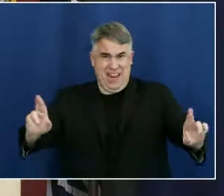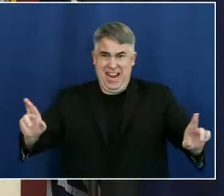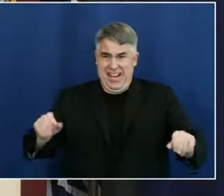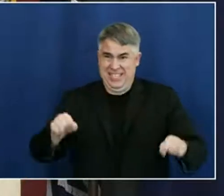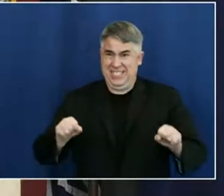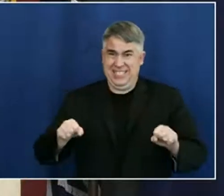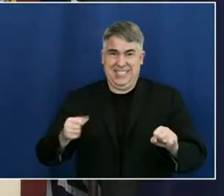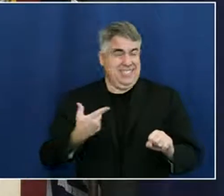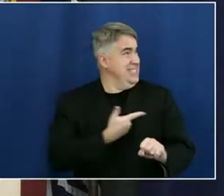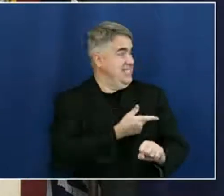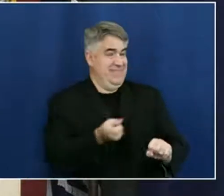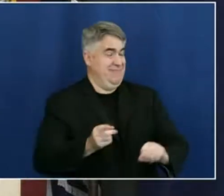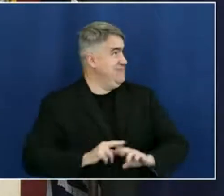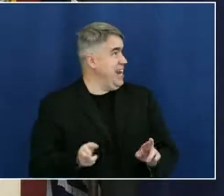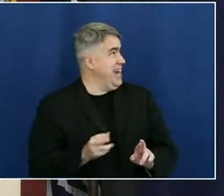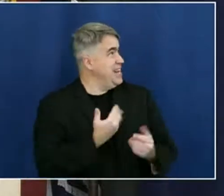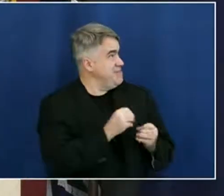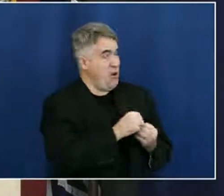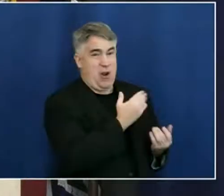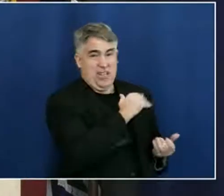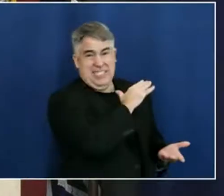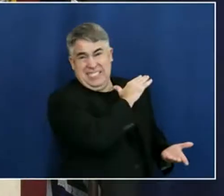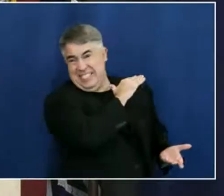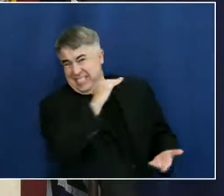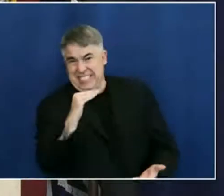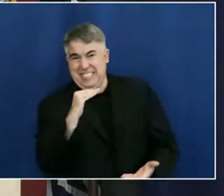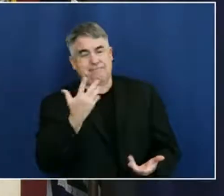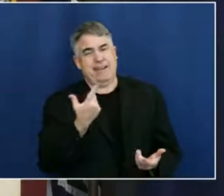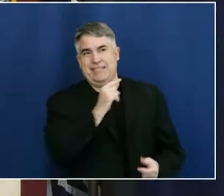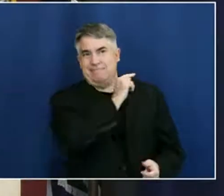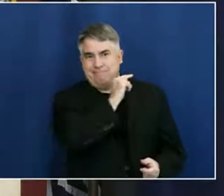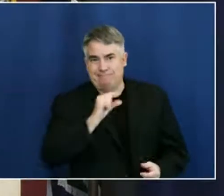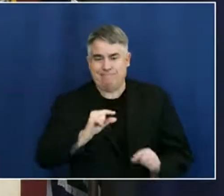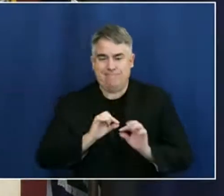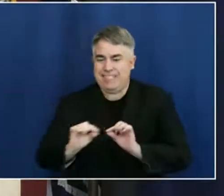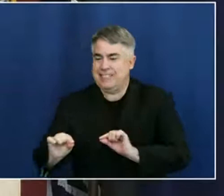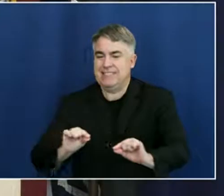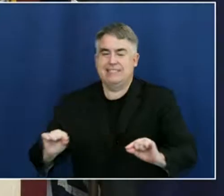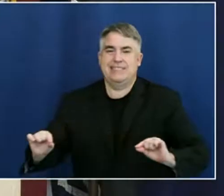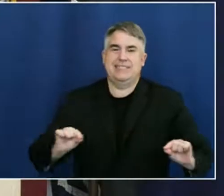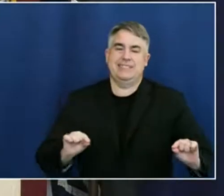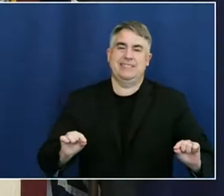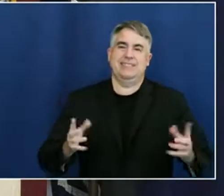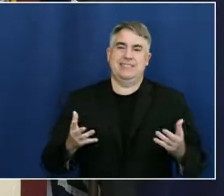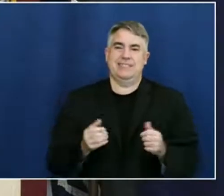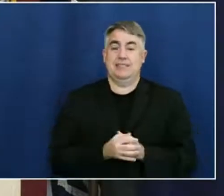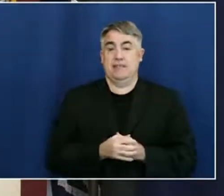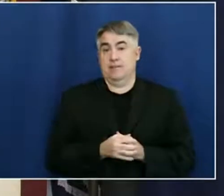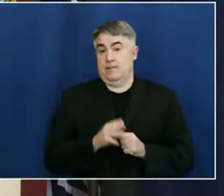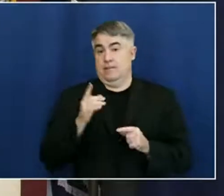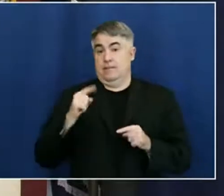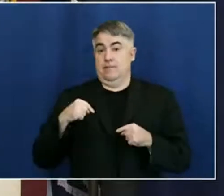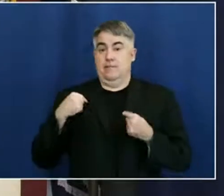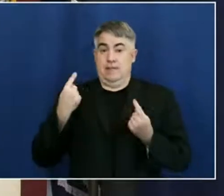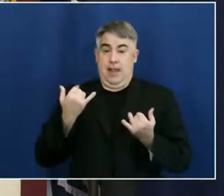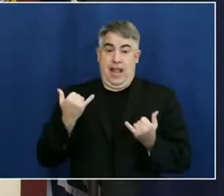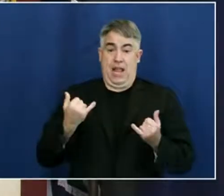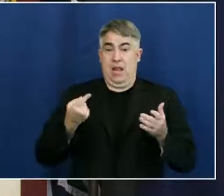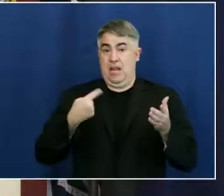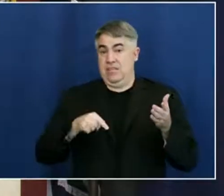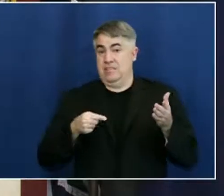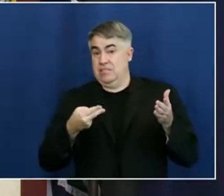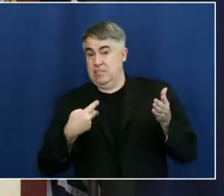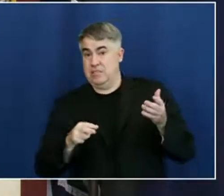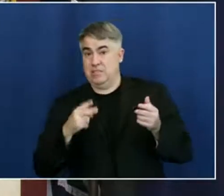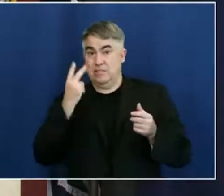supply to kick up. We don't know. We think the next few weeks will probably be about what they've been the last week or so. But